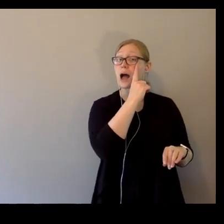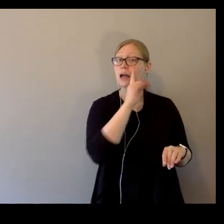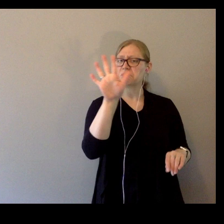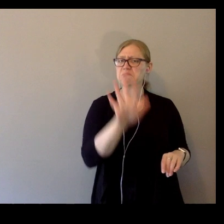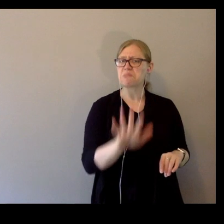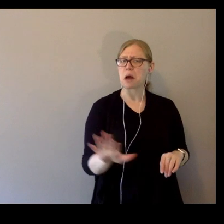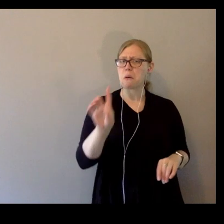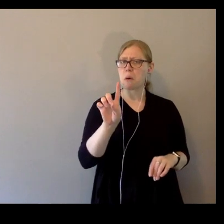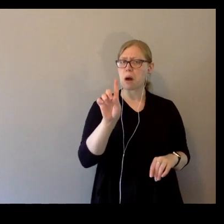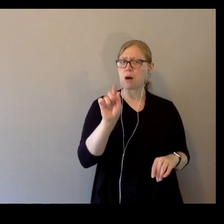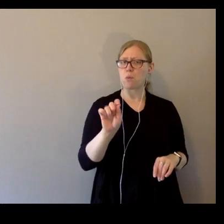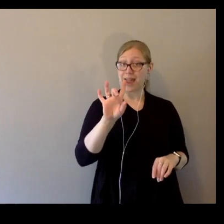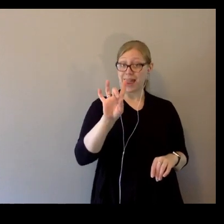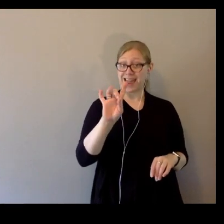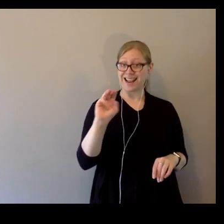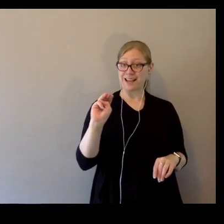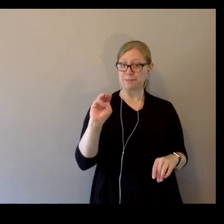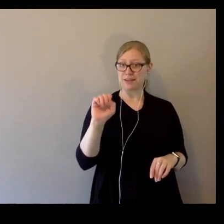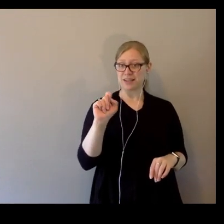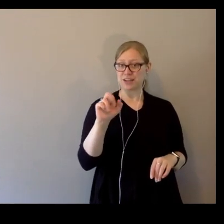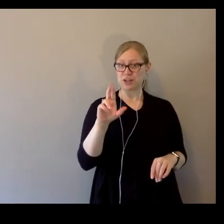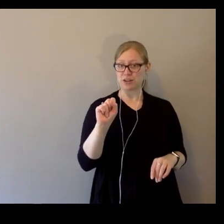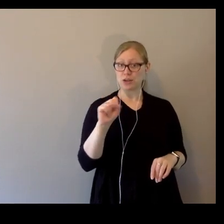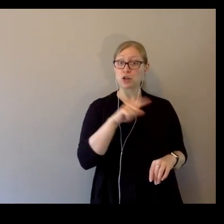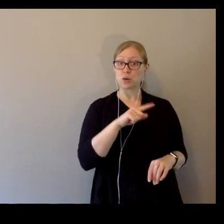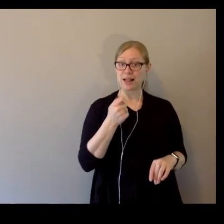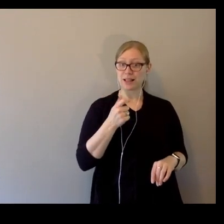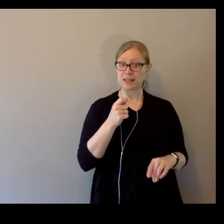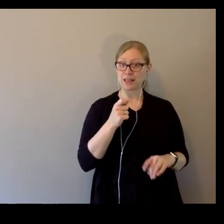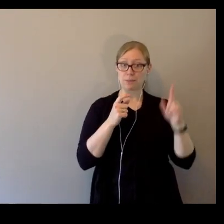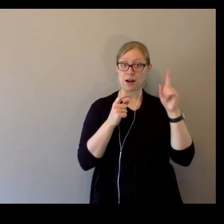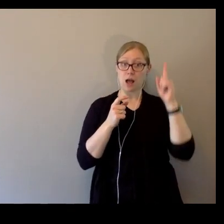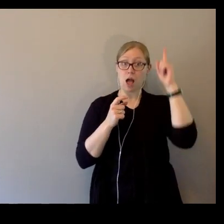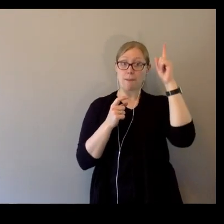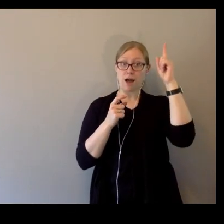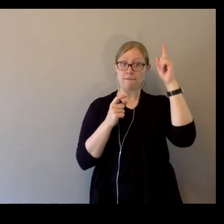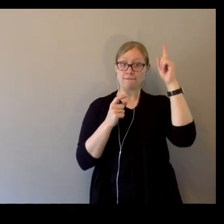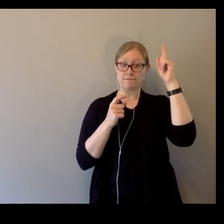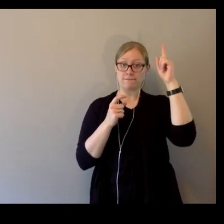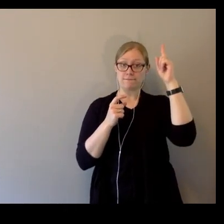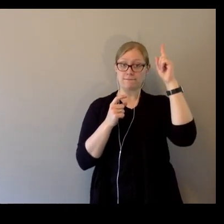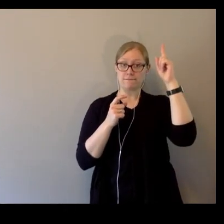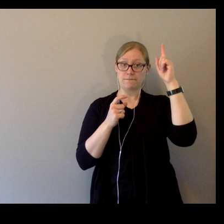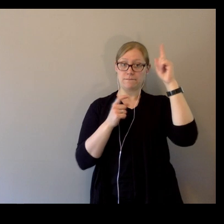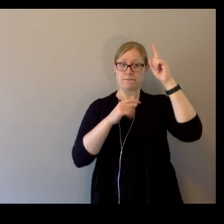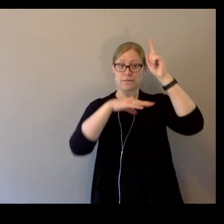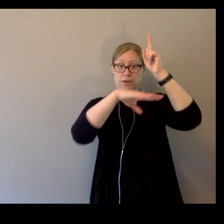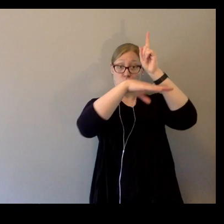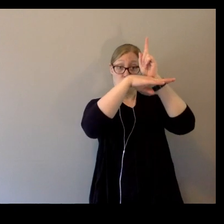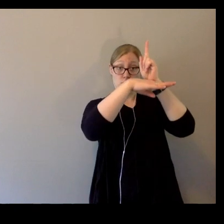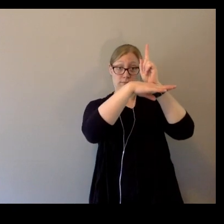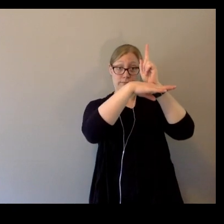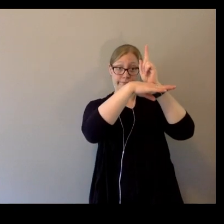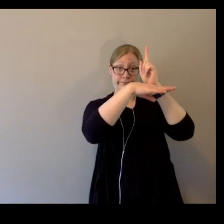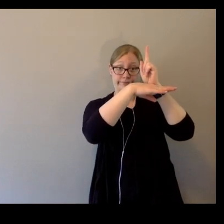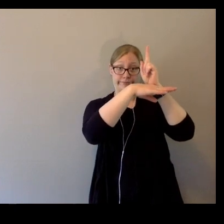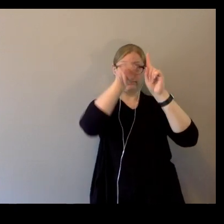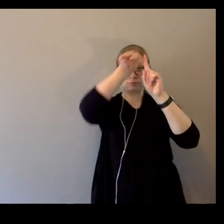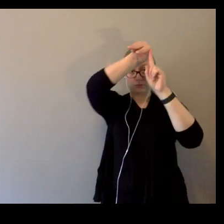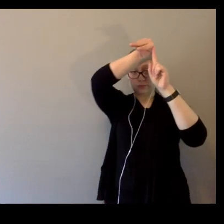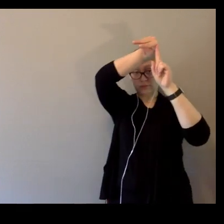if you look at John's eyes, he's actually a little bit higher than the roof. He's got a height here